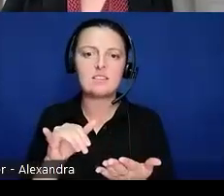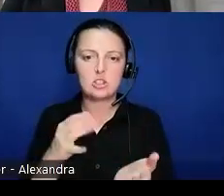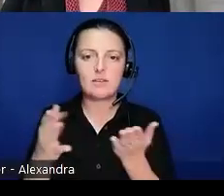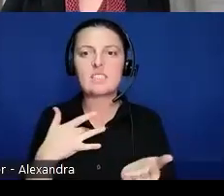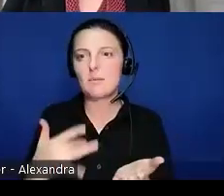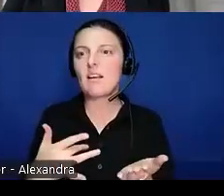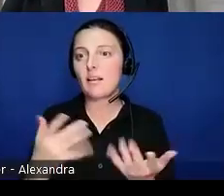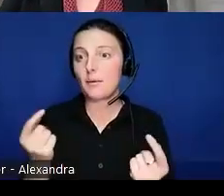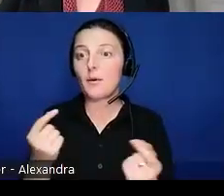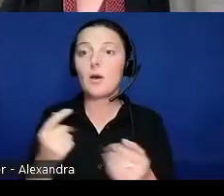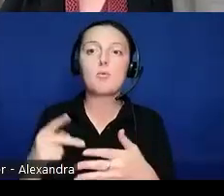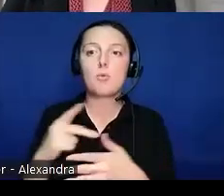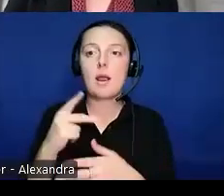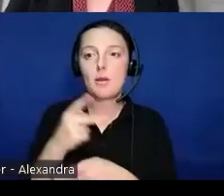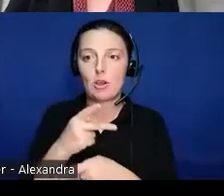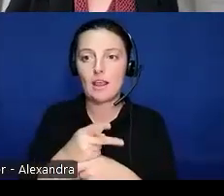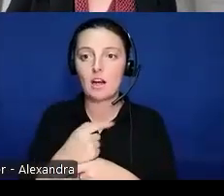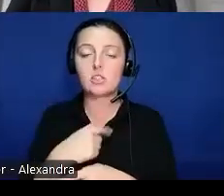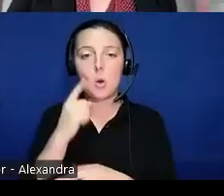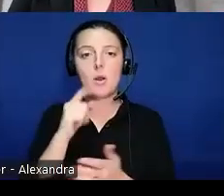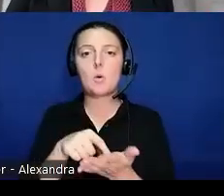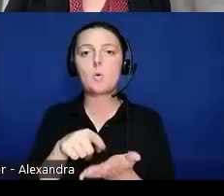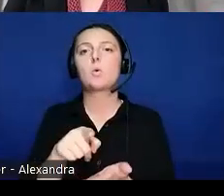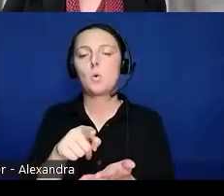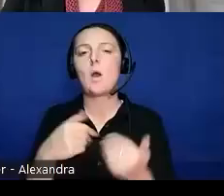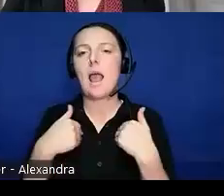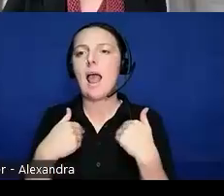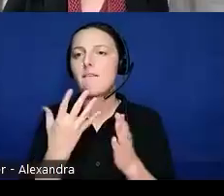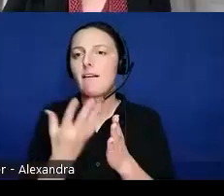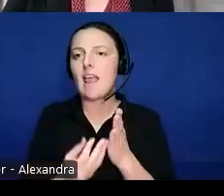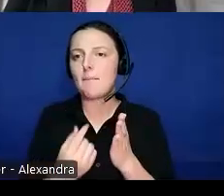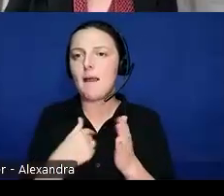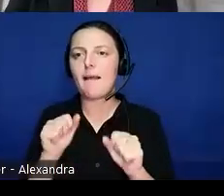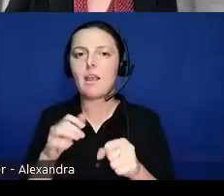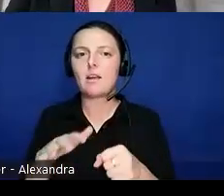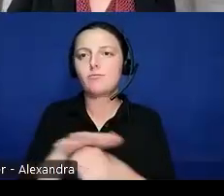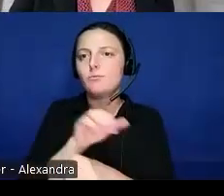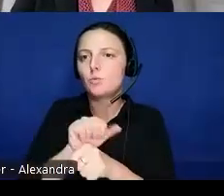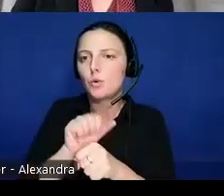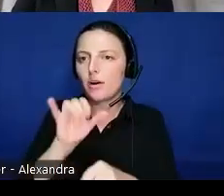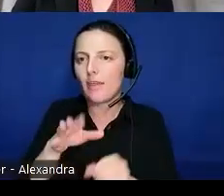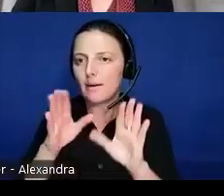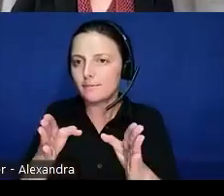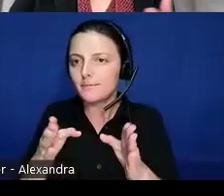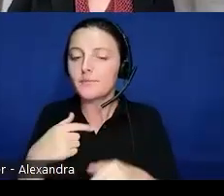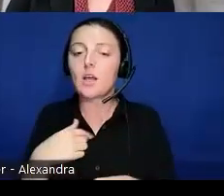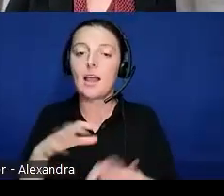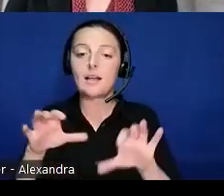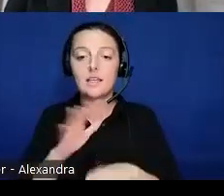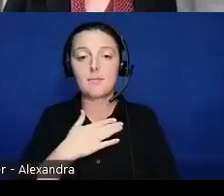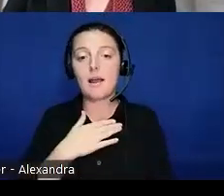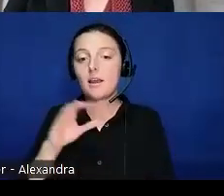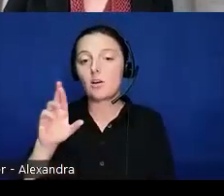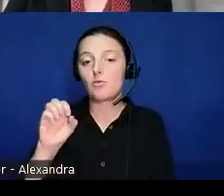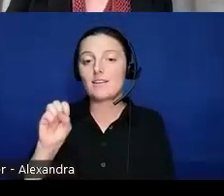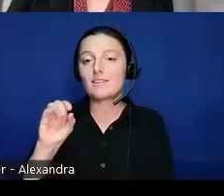important gap to fill. I did my residency at Yale here in New Haven, and this is a picture of some of